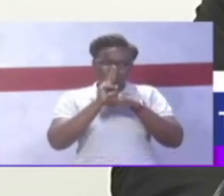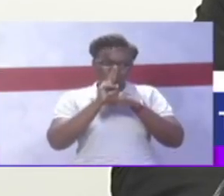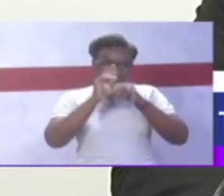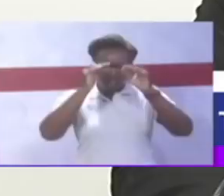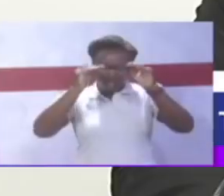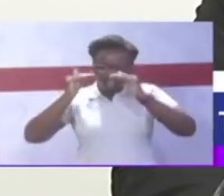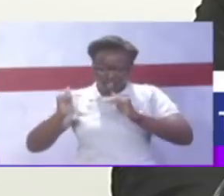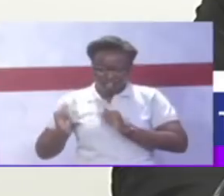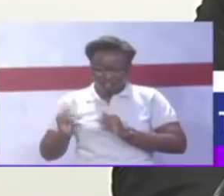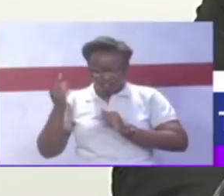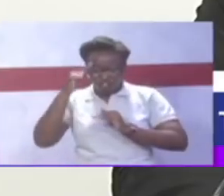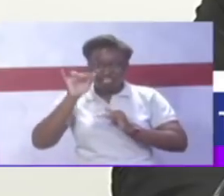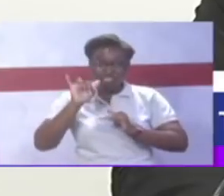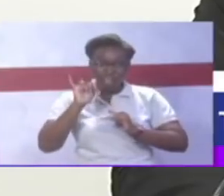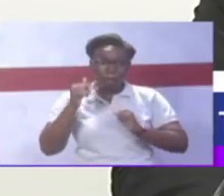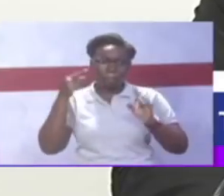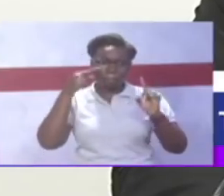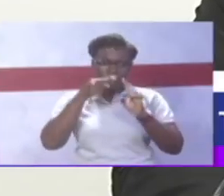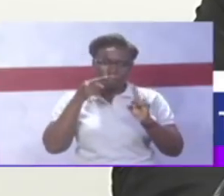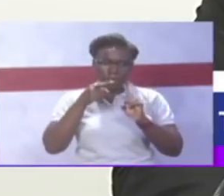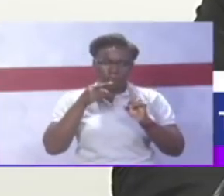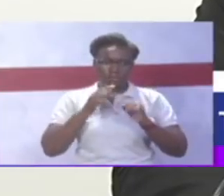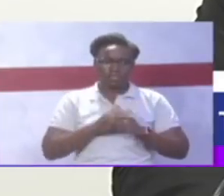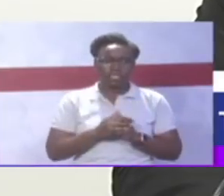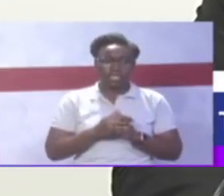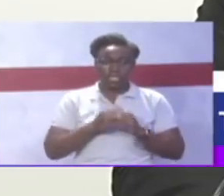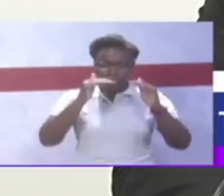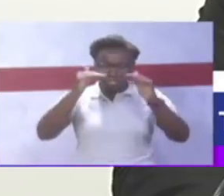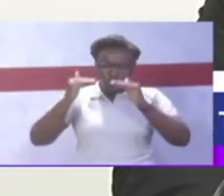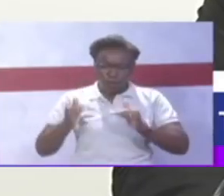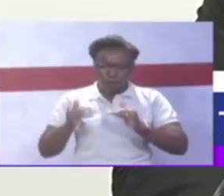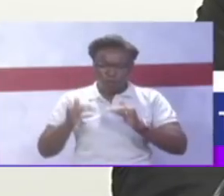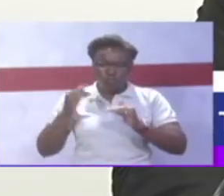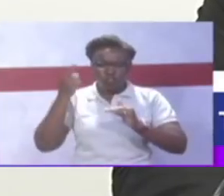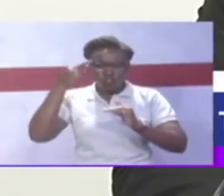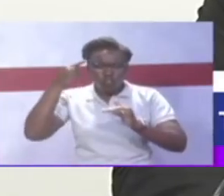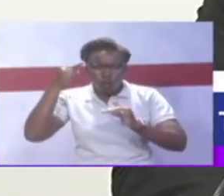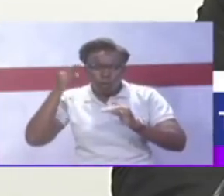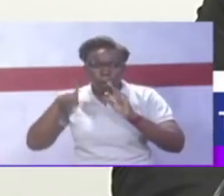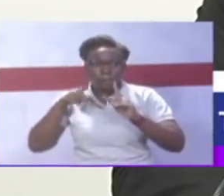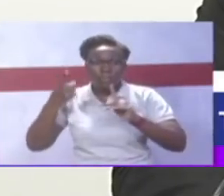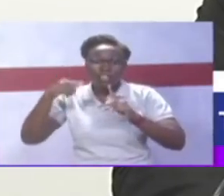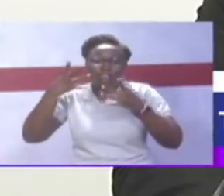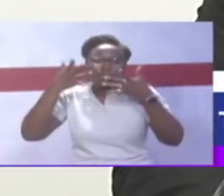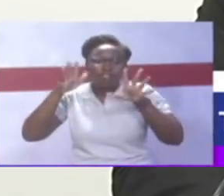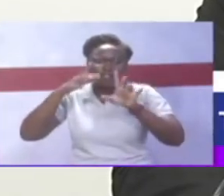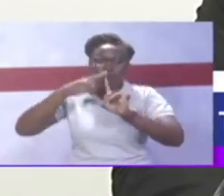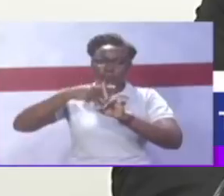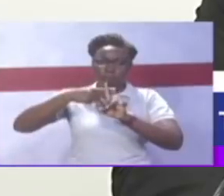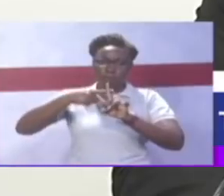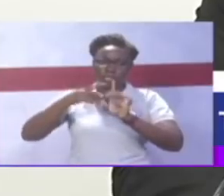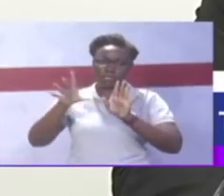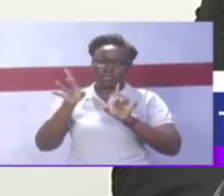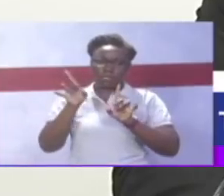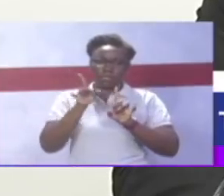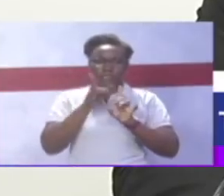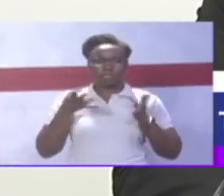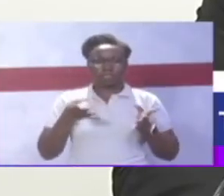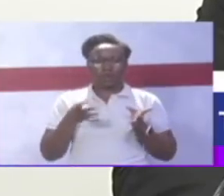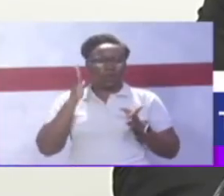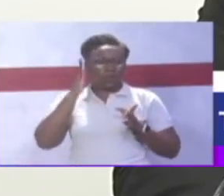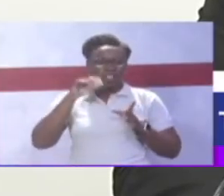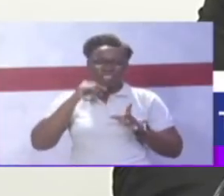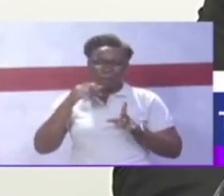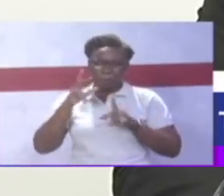The step-down that we use would cater for people who are already positive. So we won't put a positive and a negative in